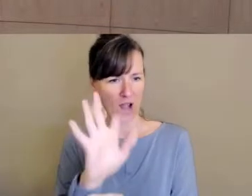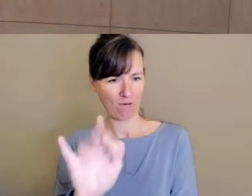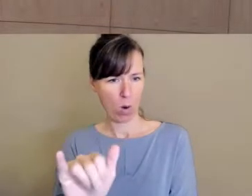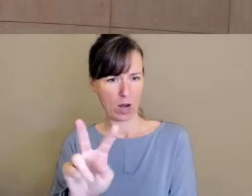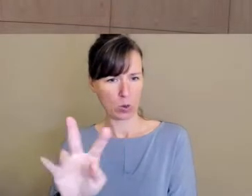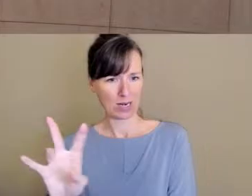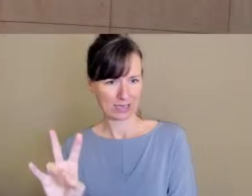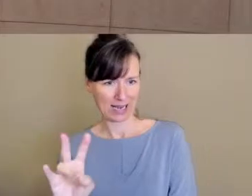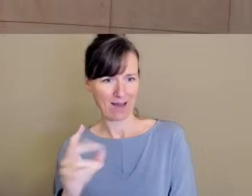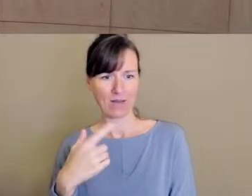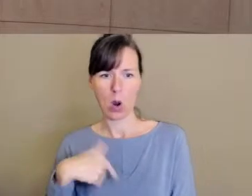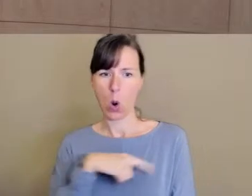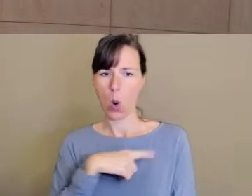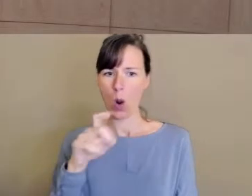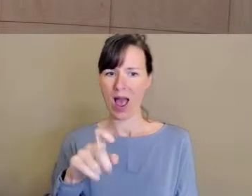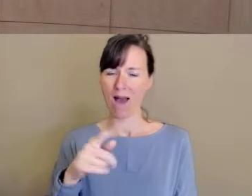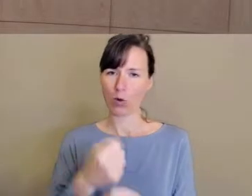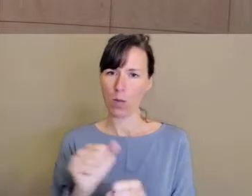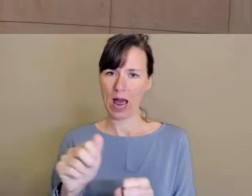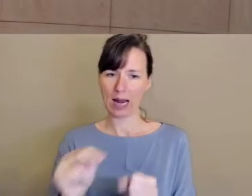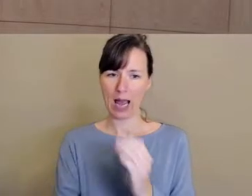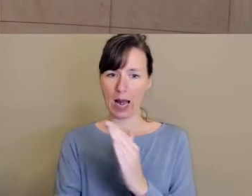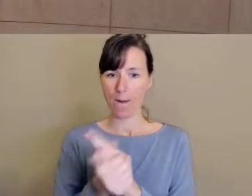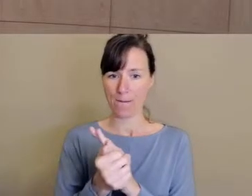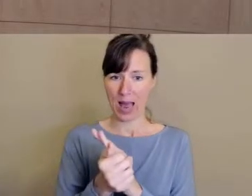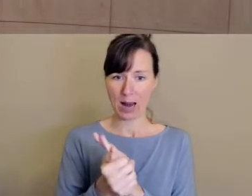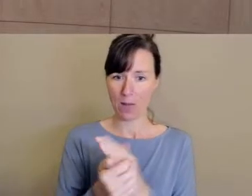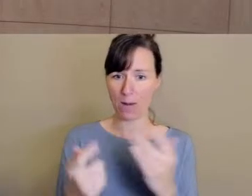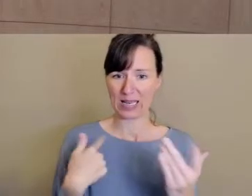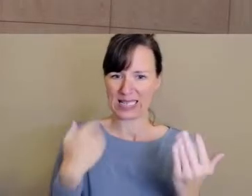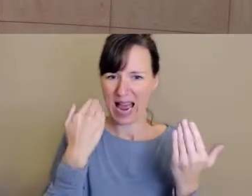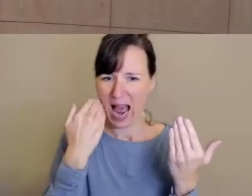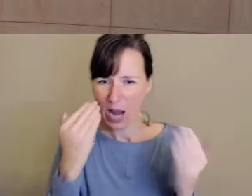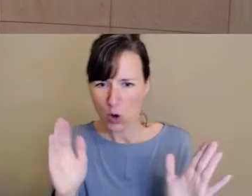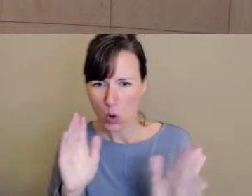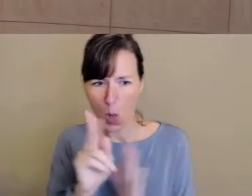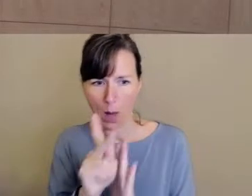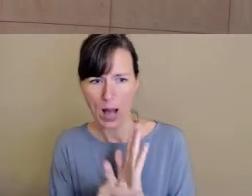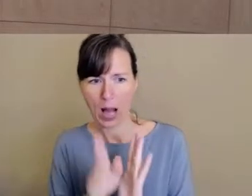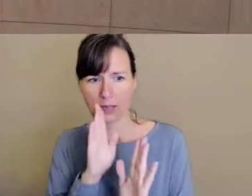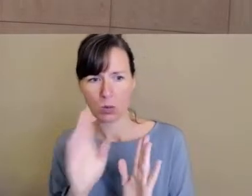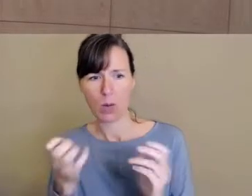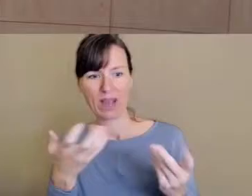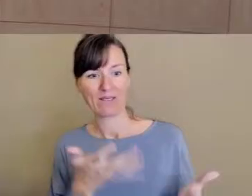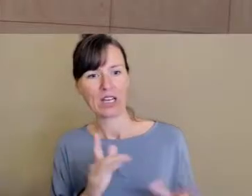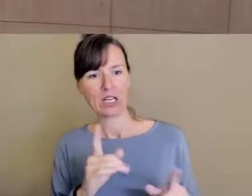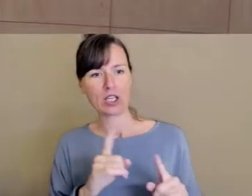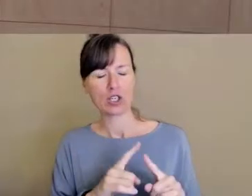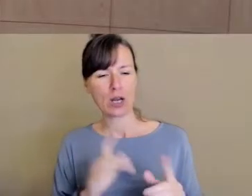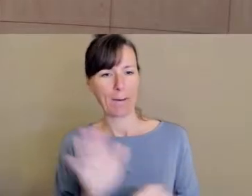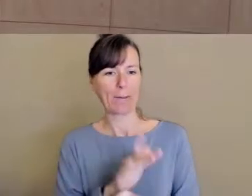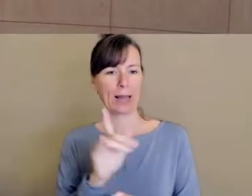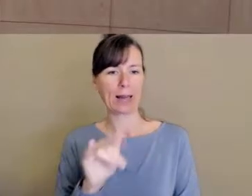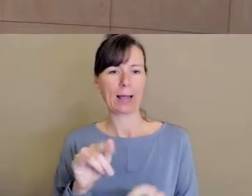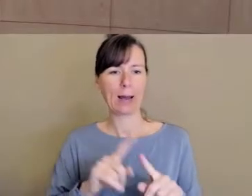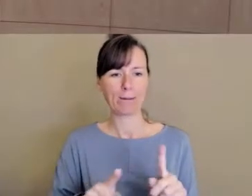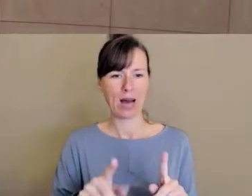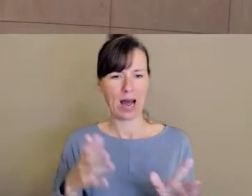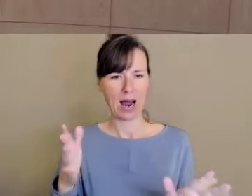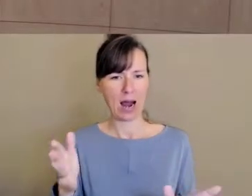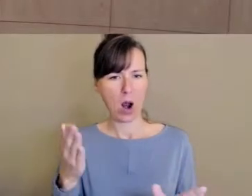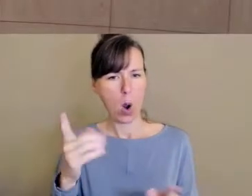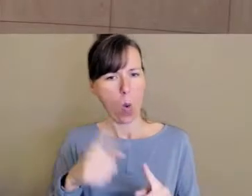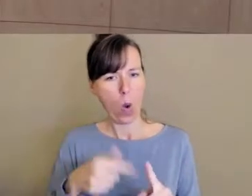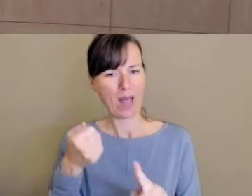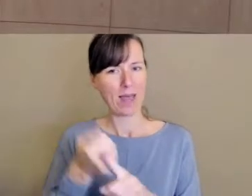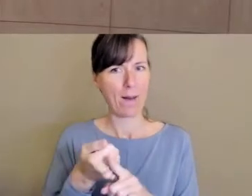because I'm sorry, I went to the restroom earlier, so I missed part of it. But the number I heard was 1,600,